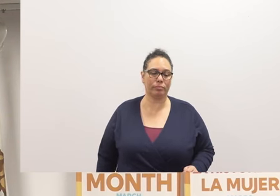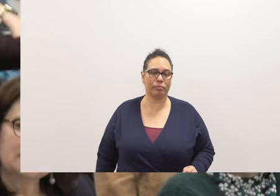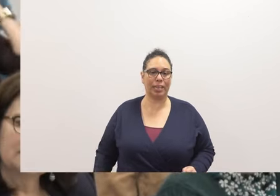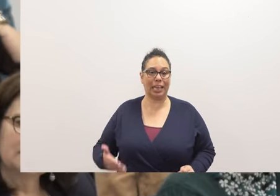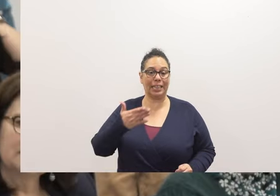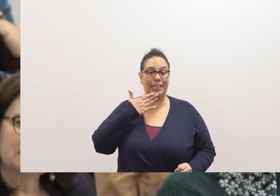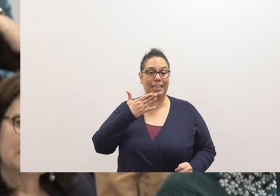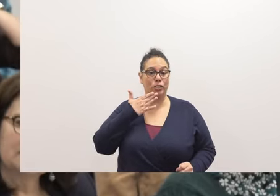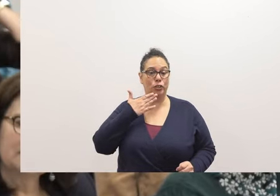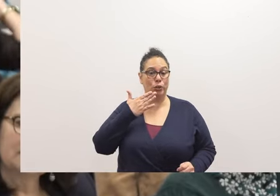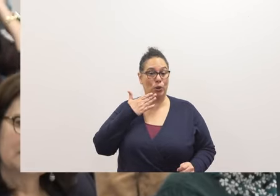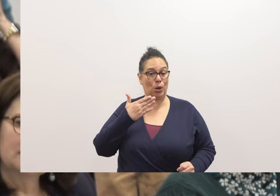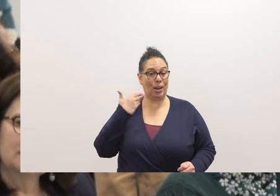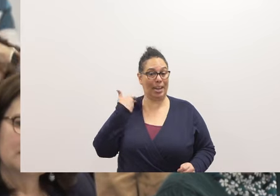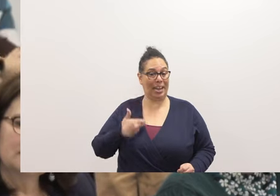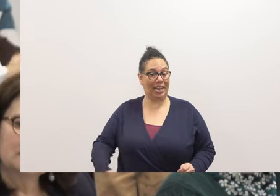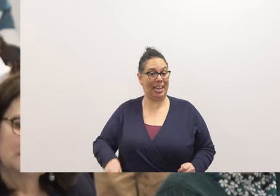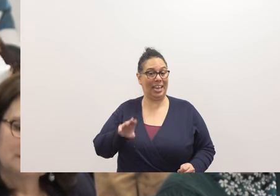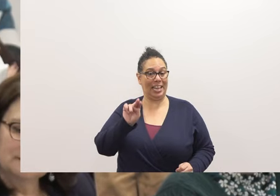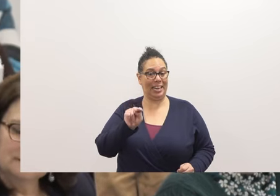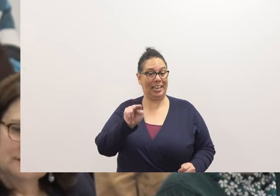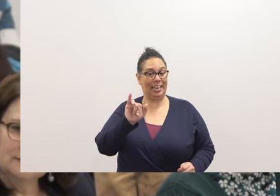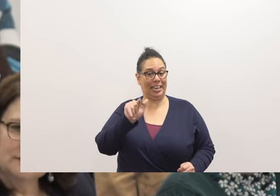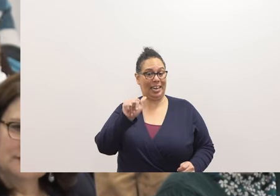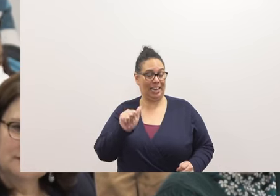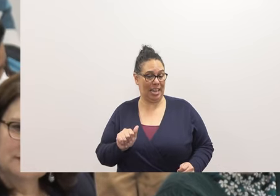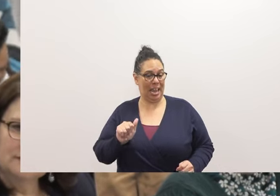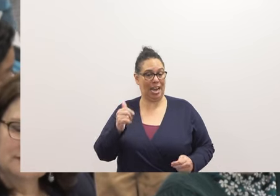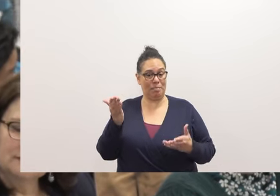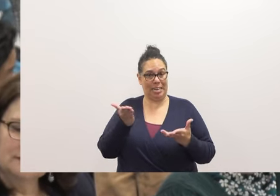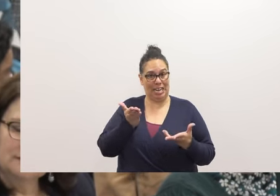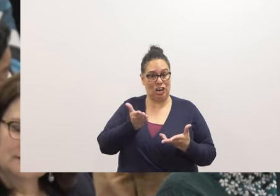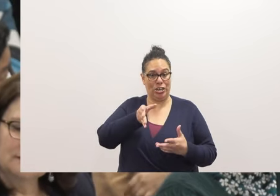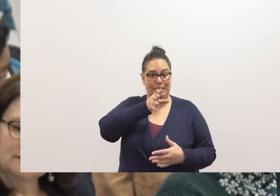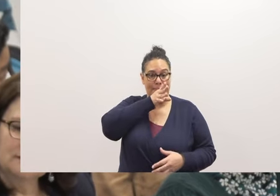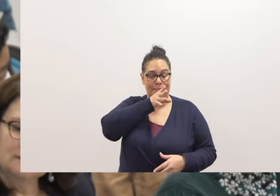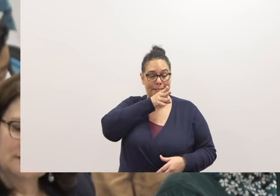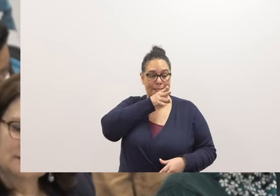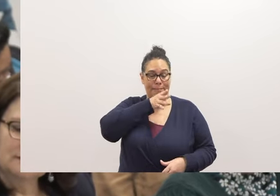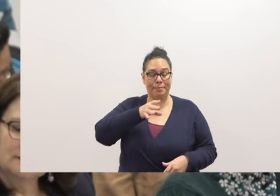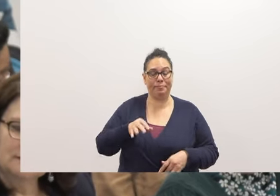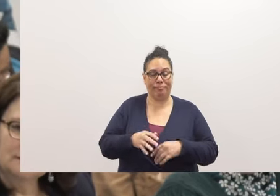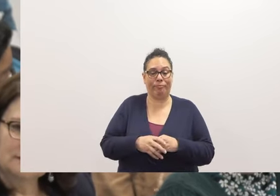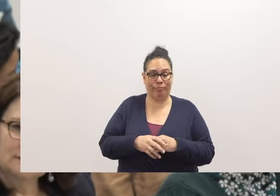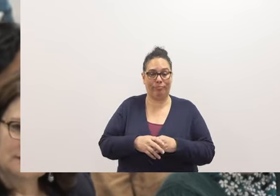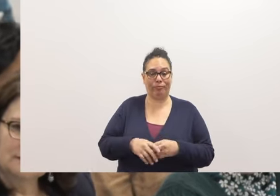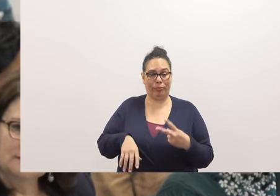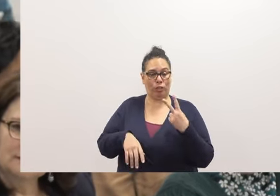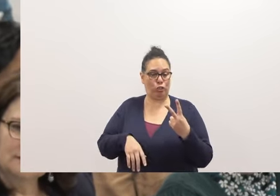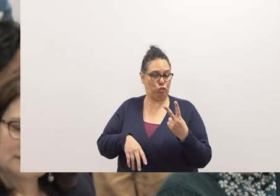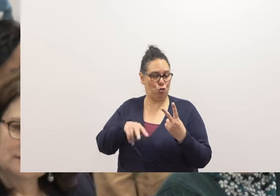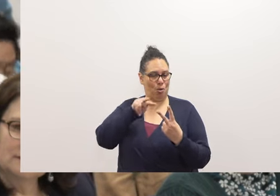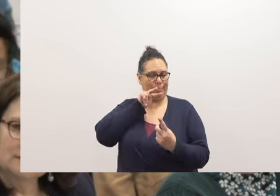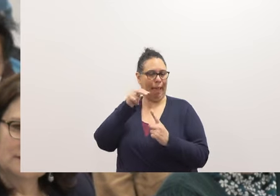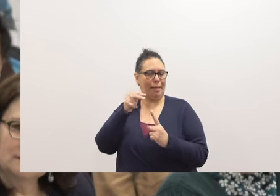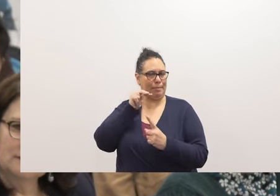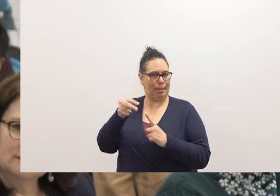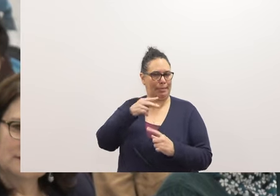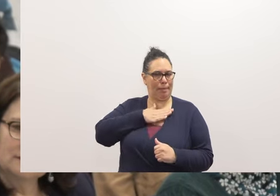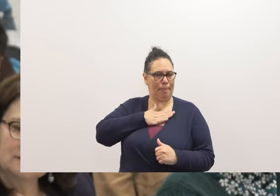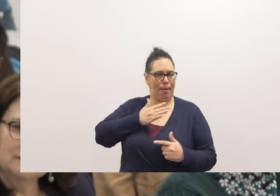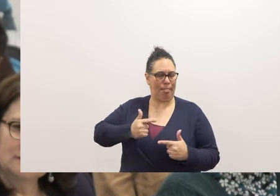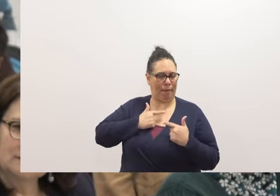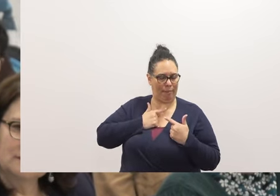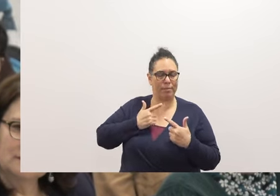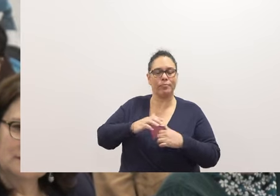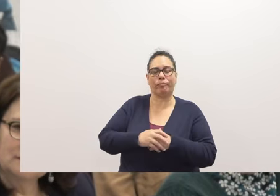Thank you. I'm Naida Tushnet, and I'm here speaking with two aspects of my life.